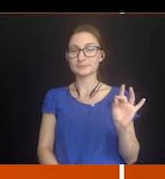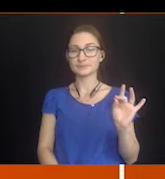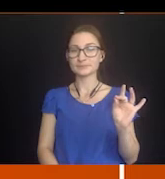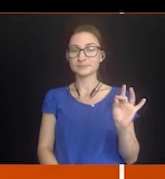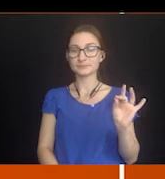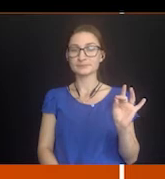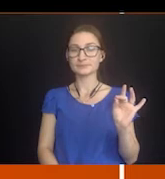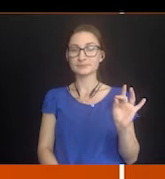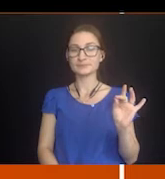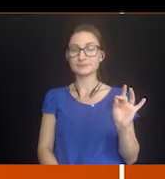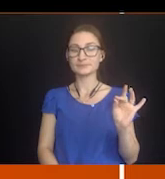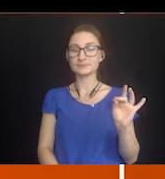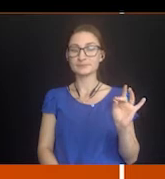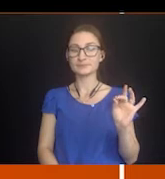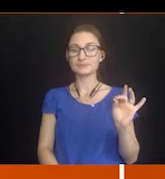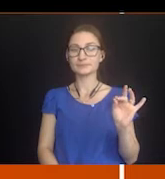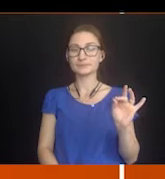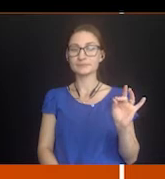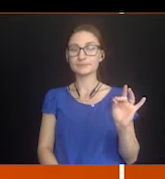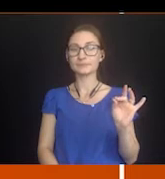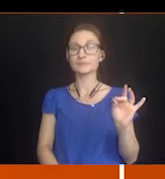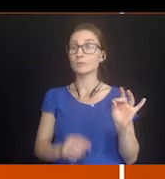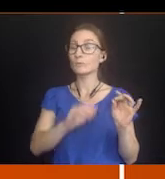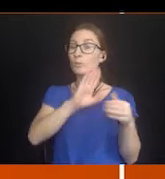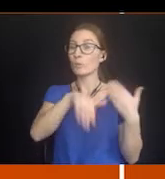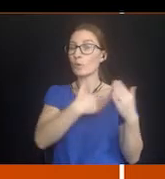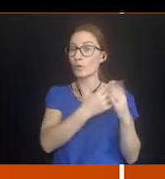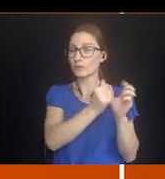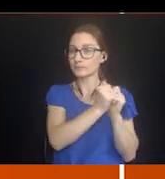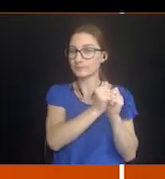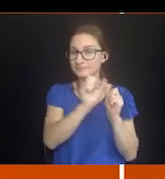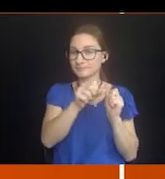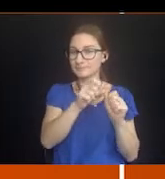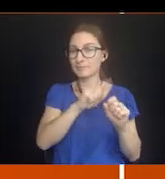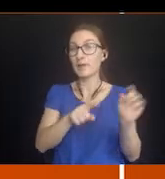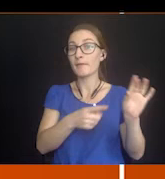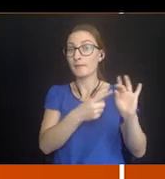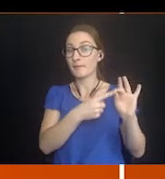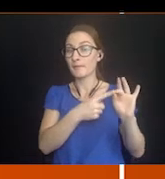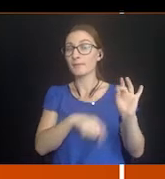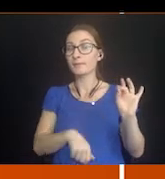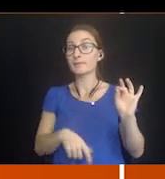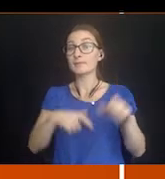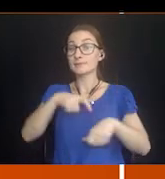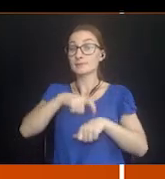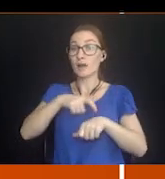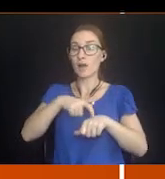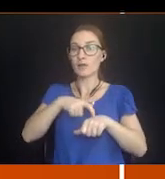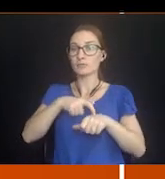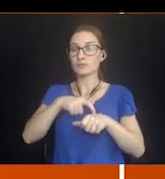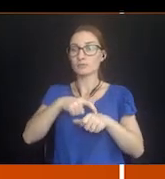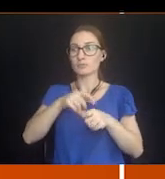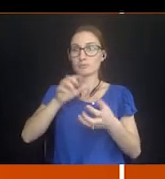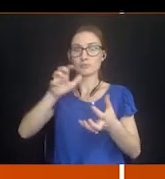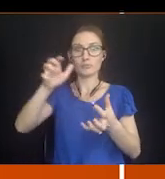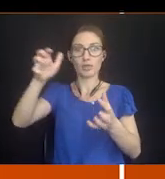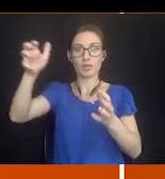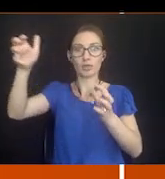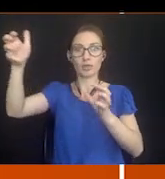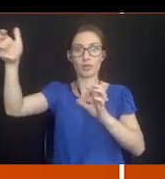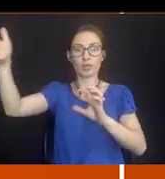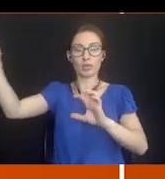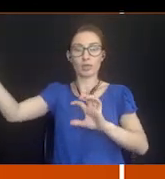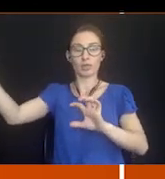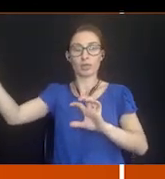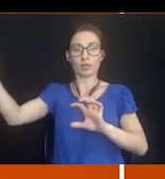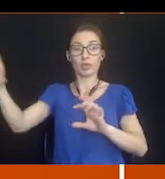The last aspect of tunnel vision is that it, along with everything else, it distorts your sense of